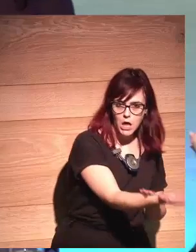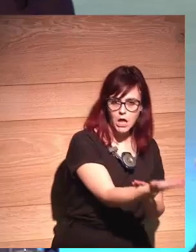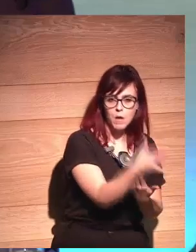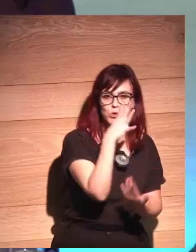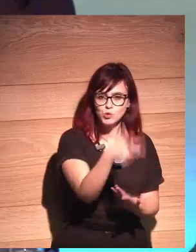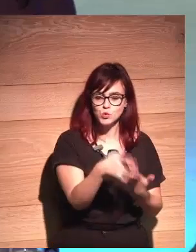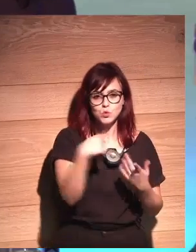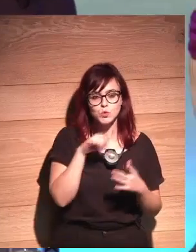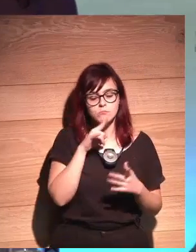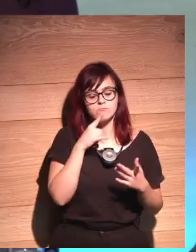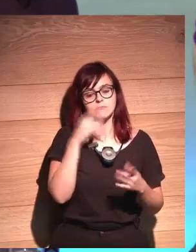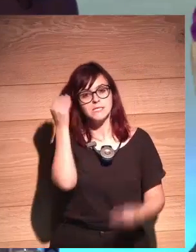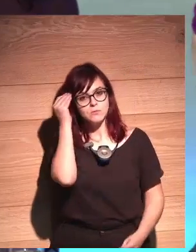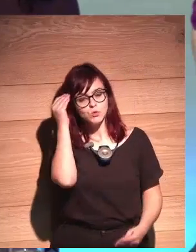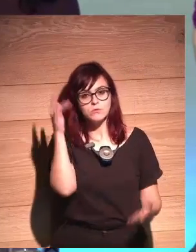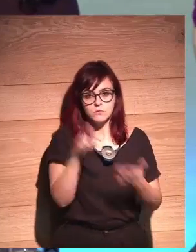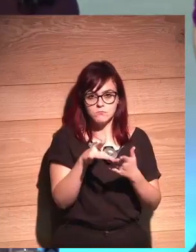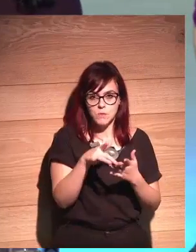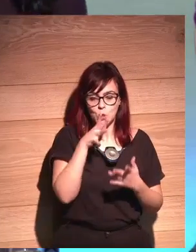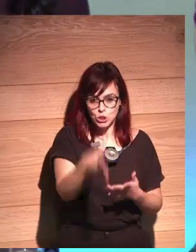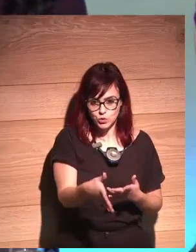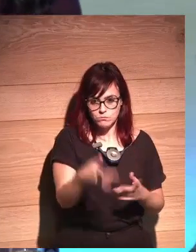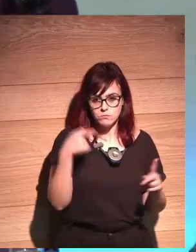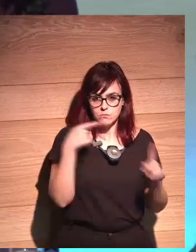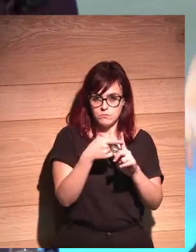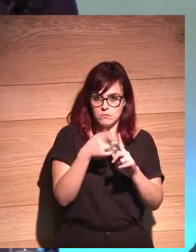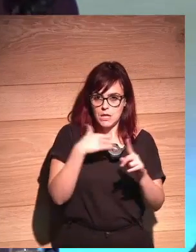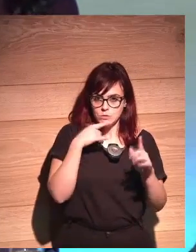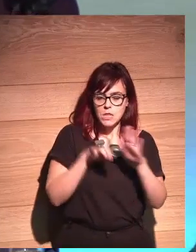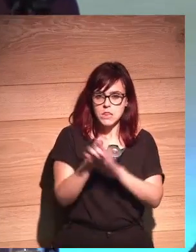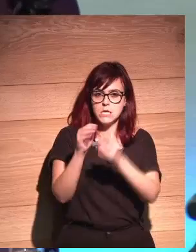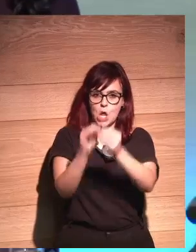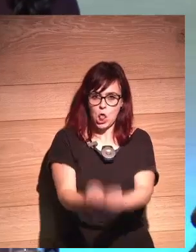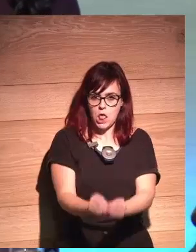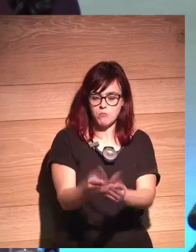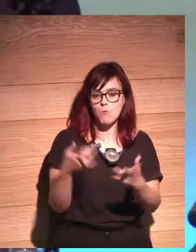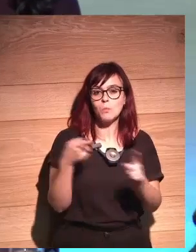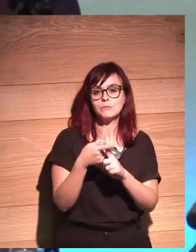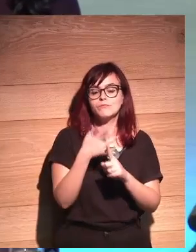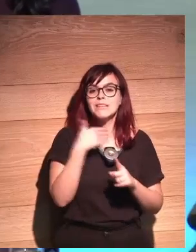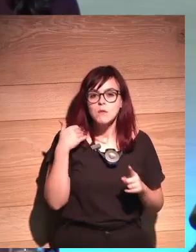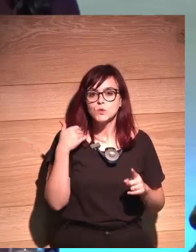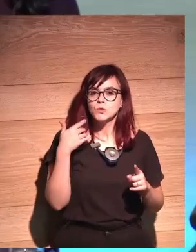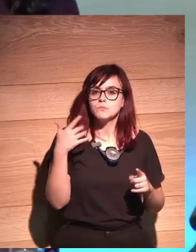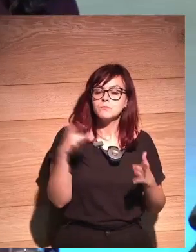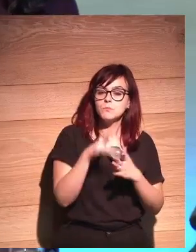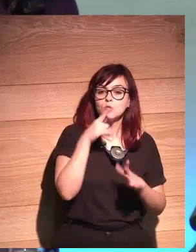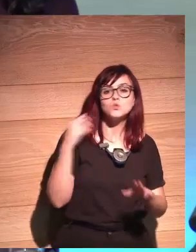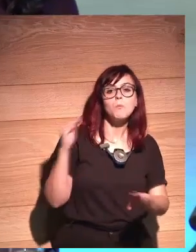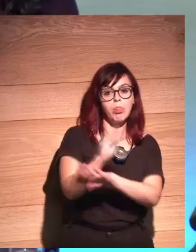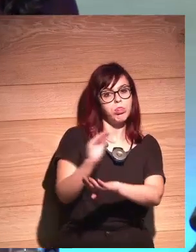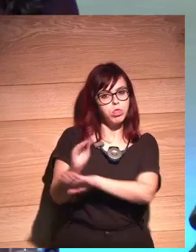projects that are also created among citizens. And for this, to be able to develop this line of work, we